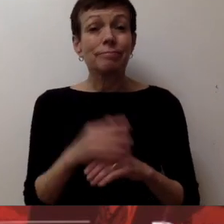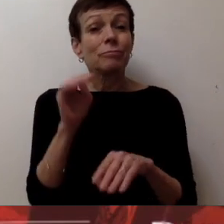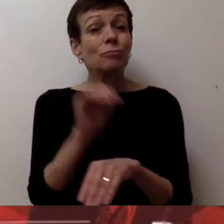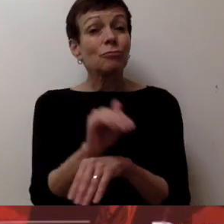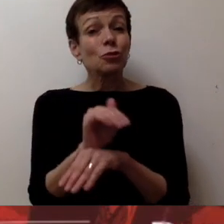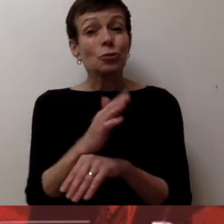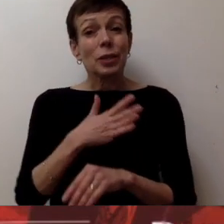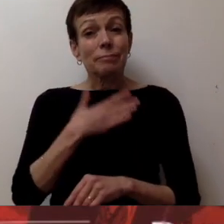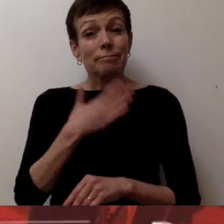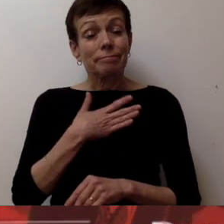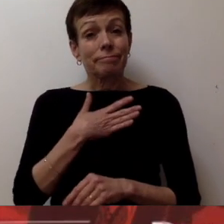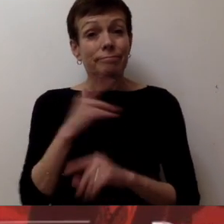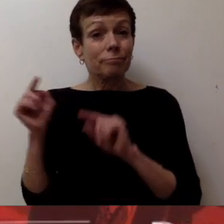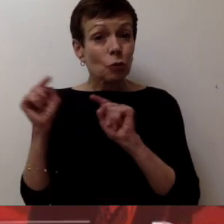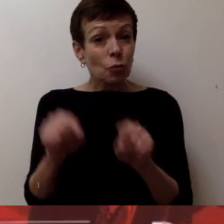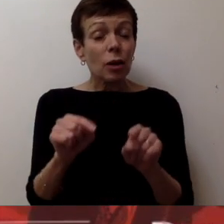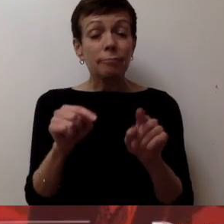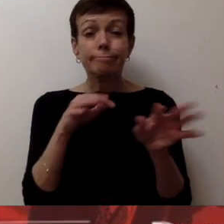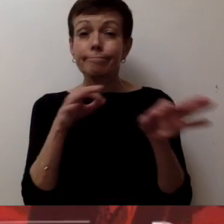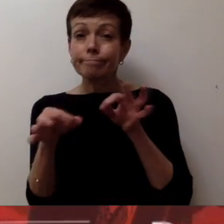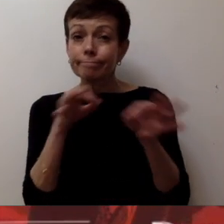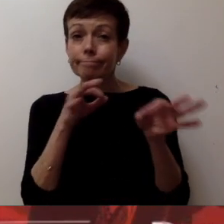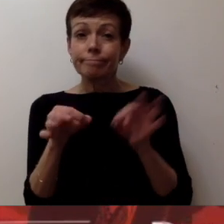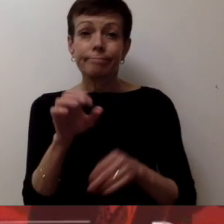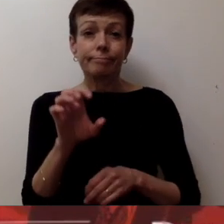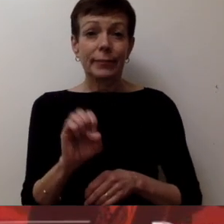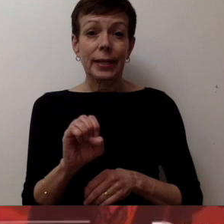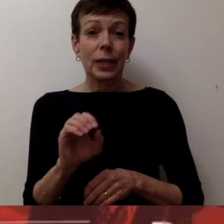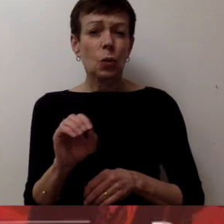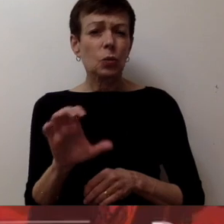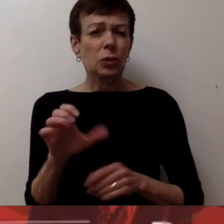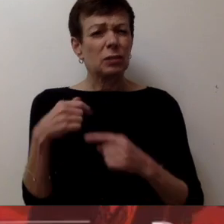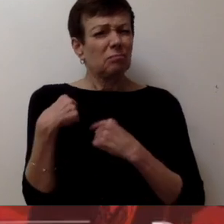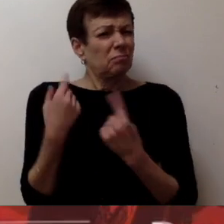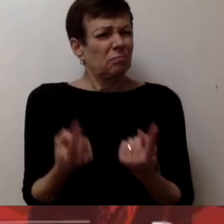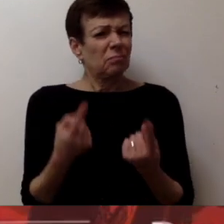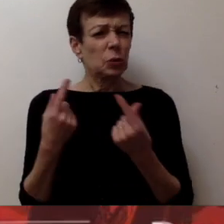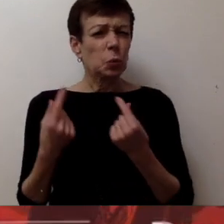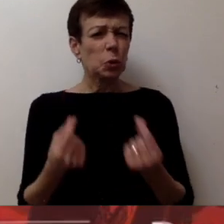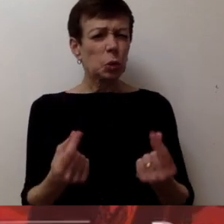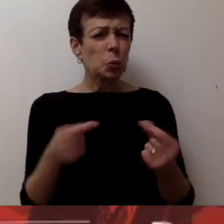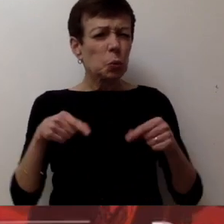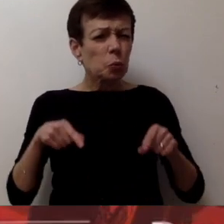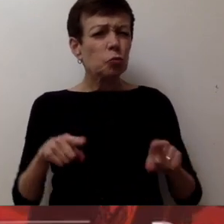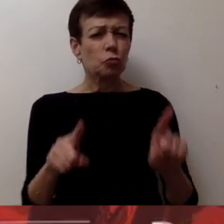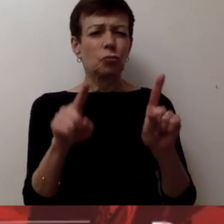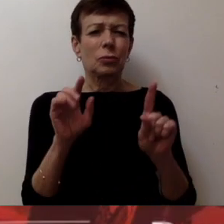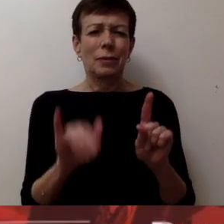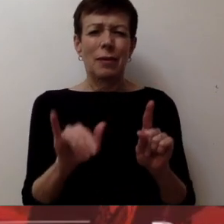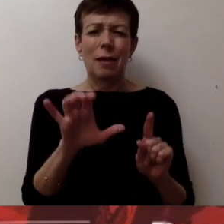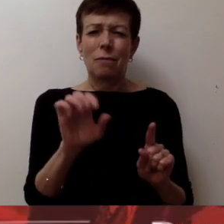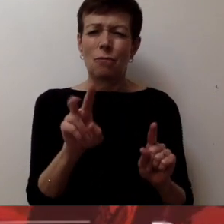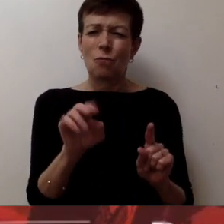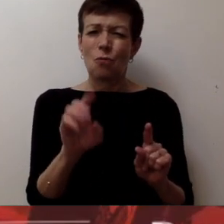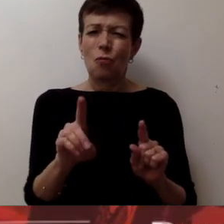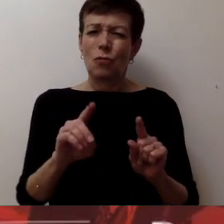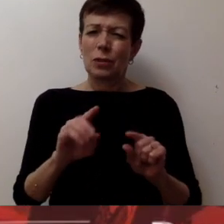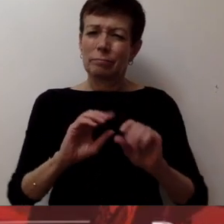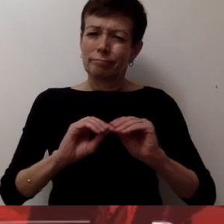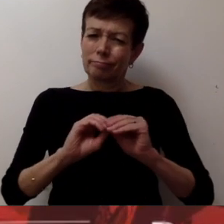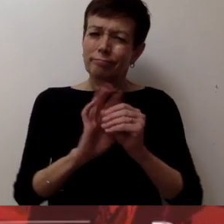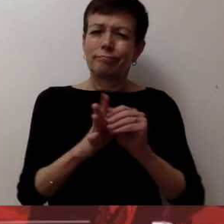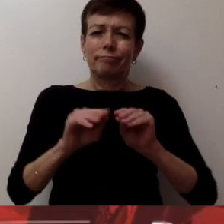to come and speak to you in relation to what the Emergency Operations Center has been doing throughout this COVID-19